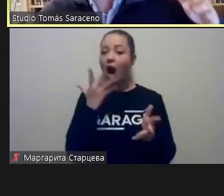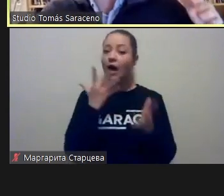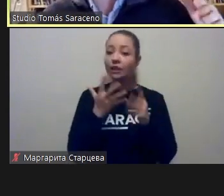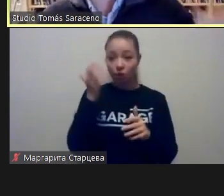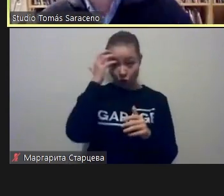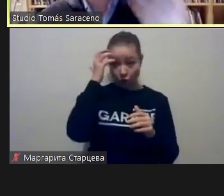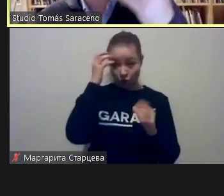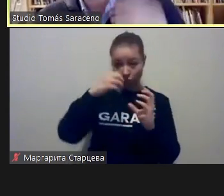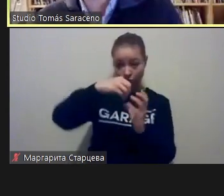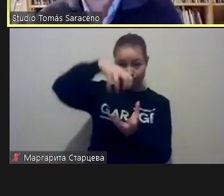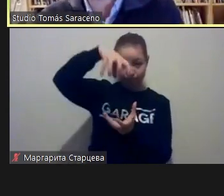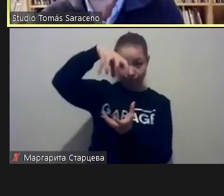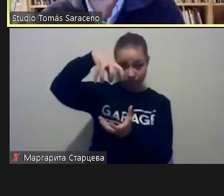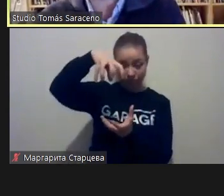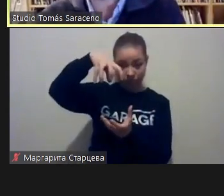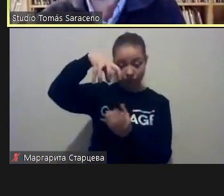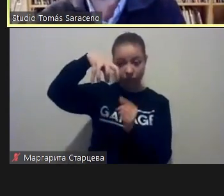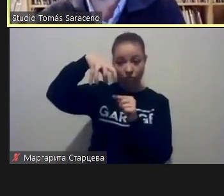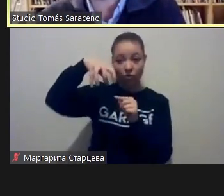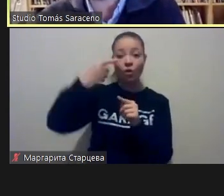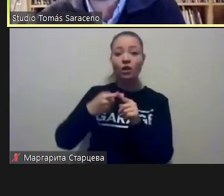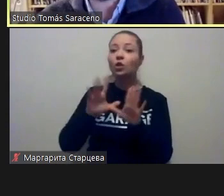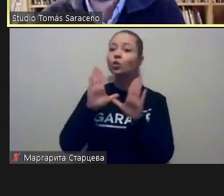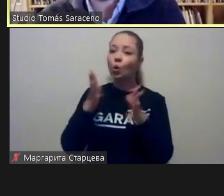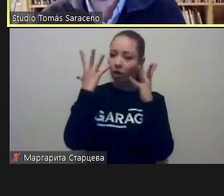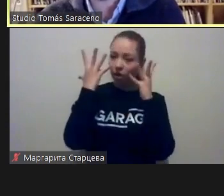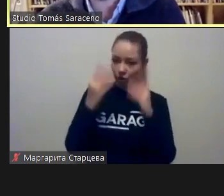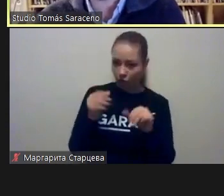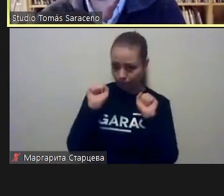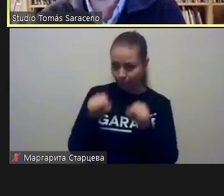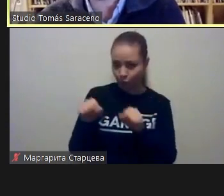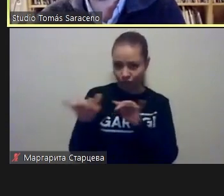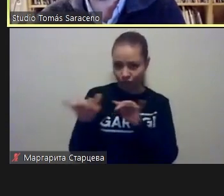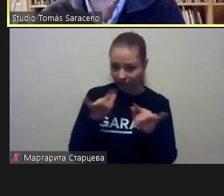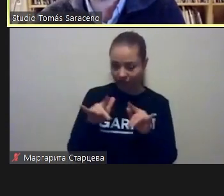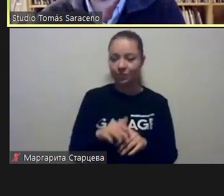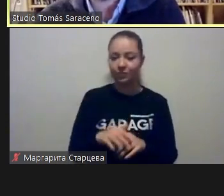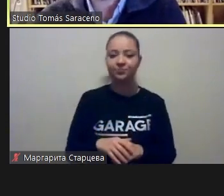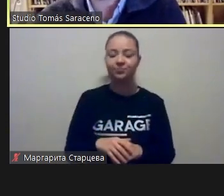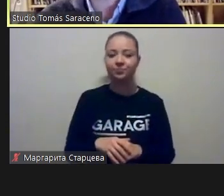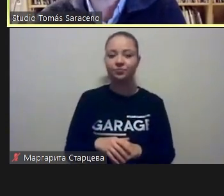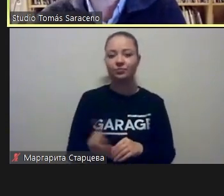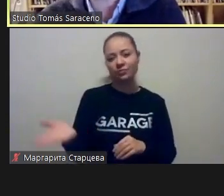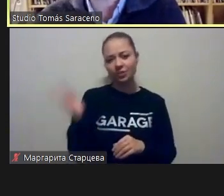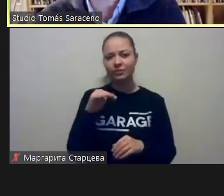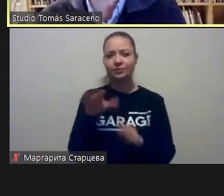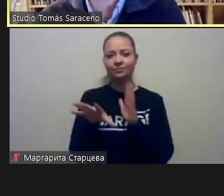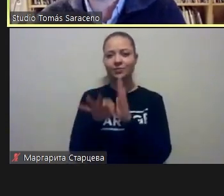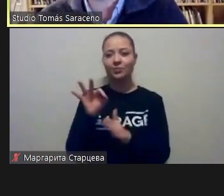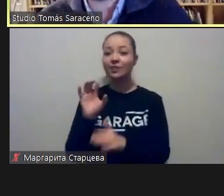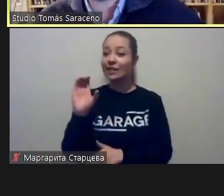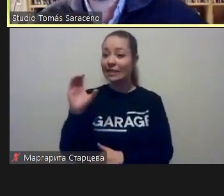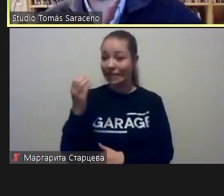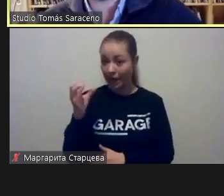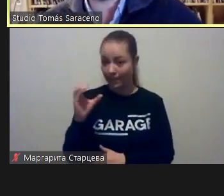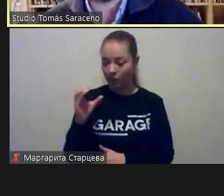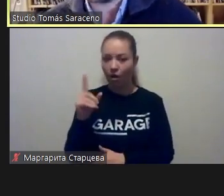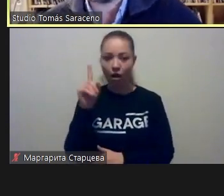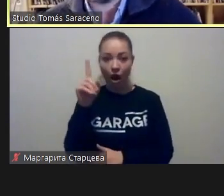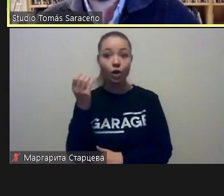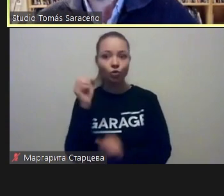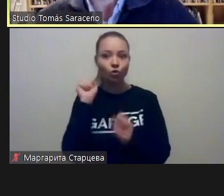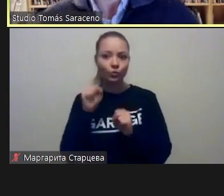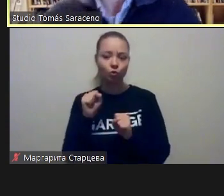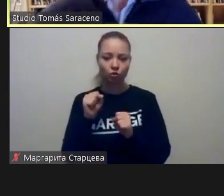wait until the next morning the sun, it picks up. This means that you got the 2 options. The other one is the average altitude.